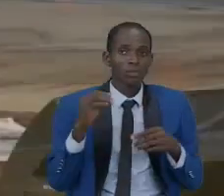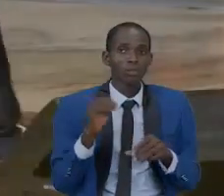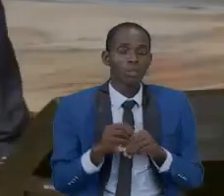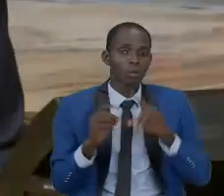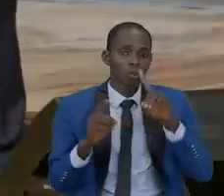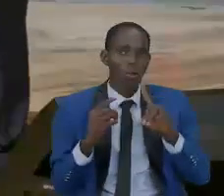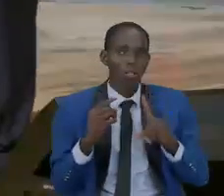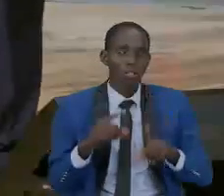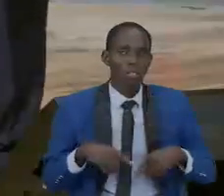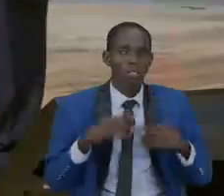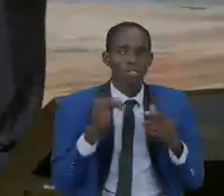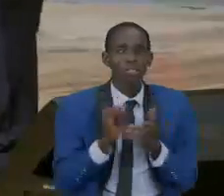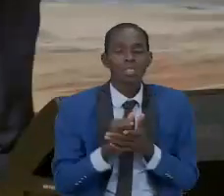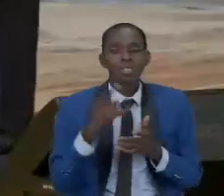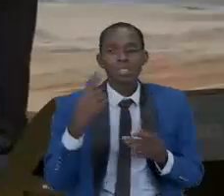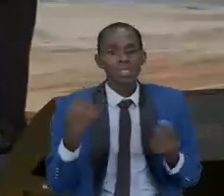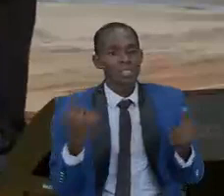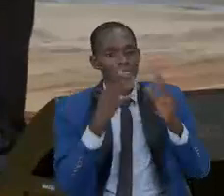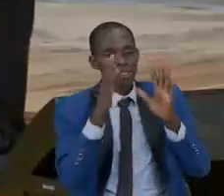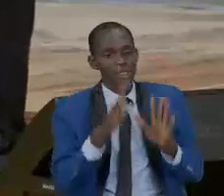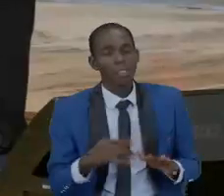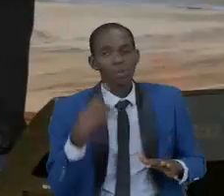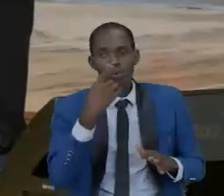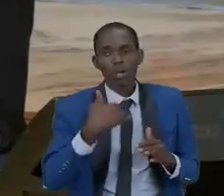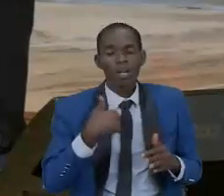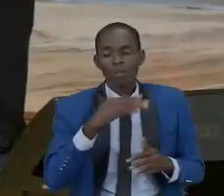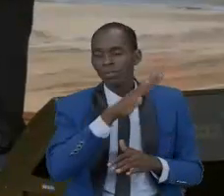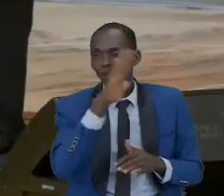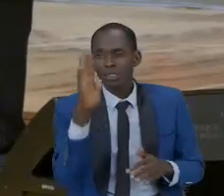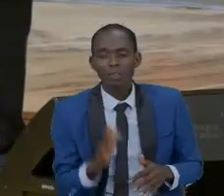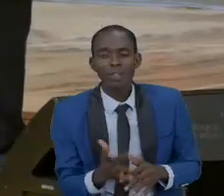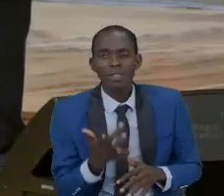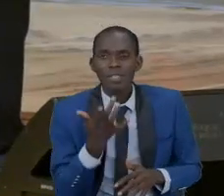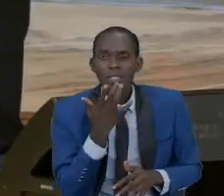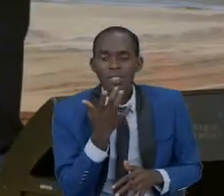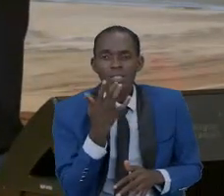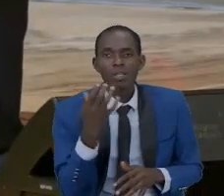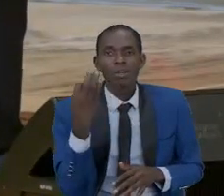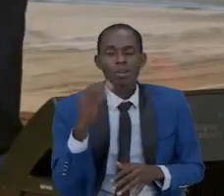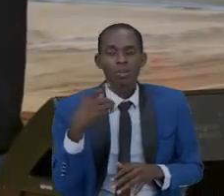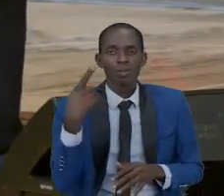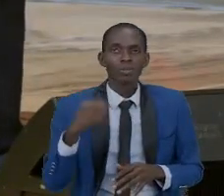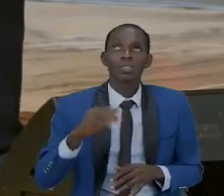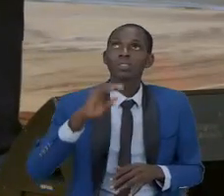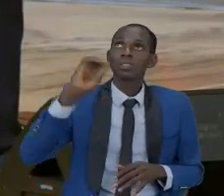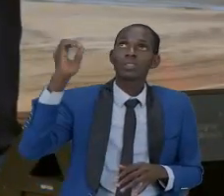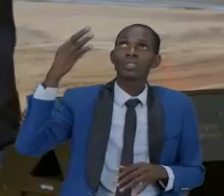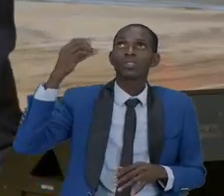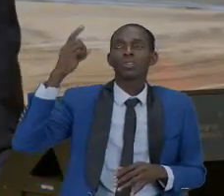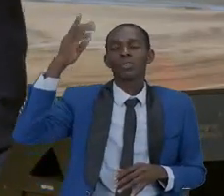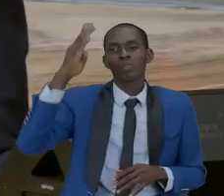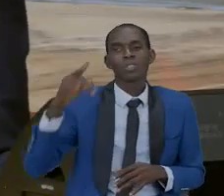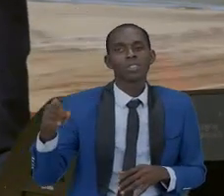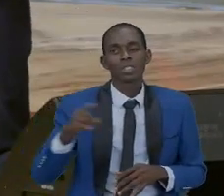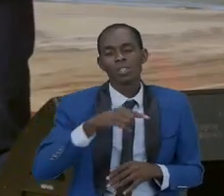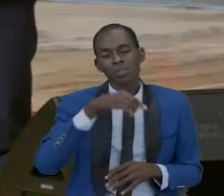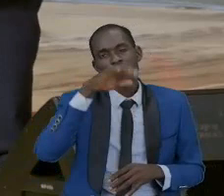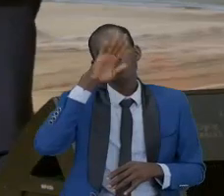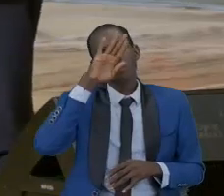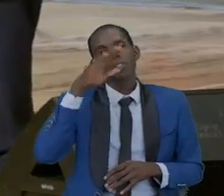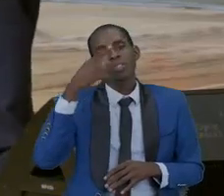criminals who have never tested of the grace of God the frustrate the grace of God